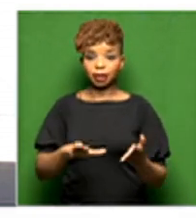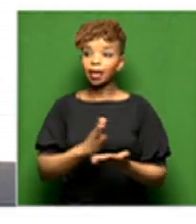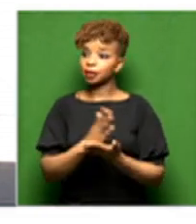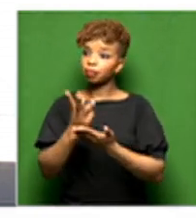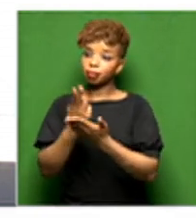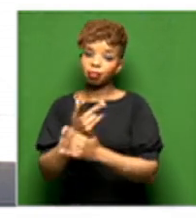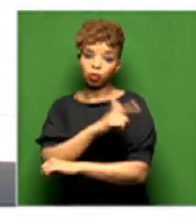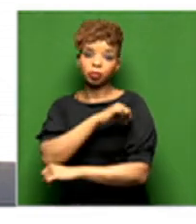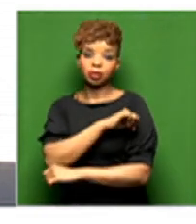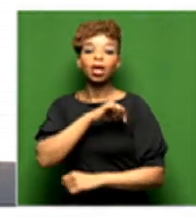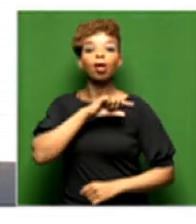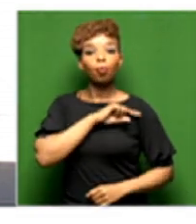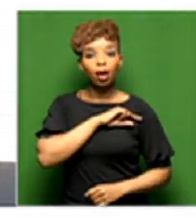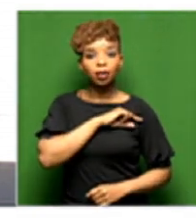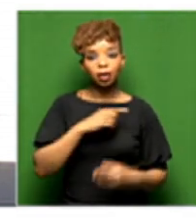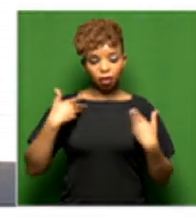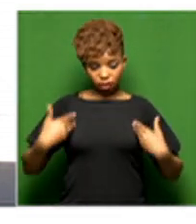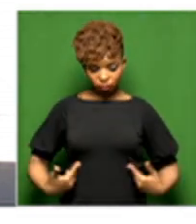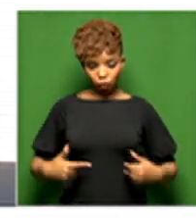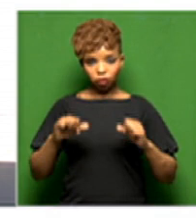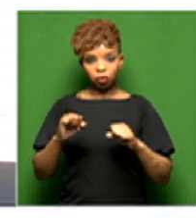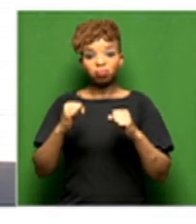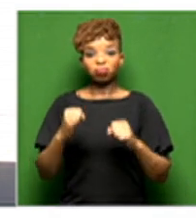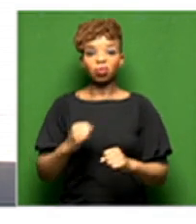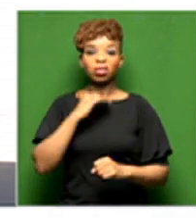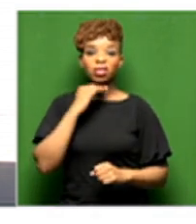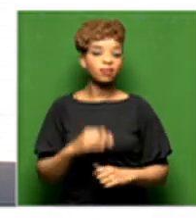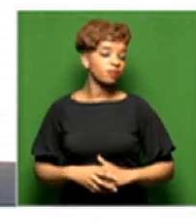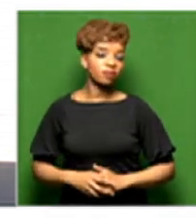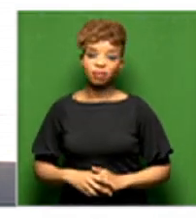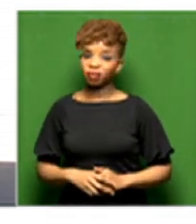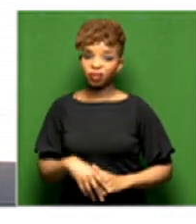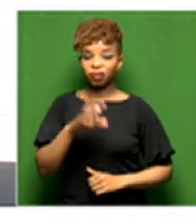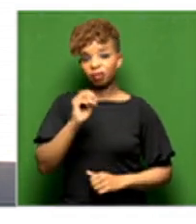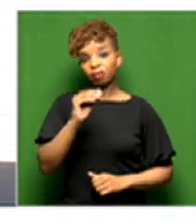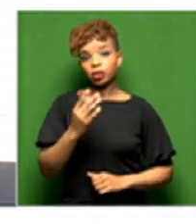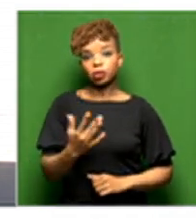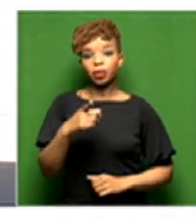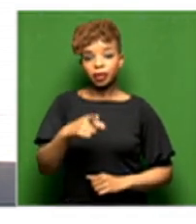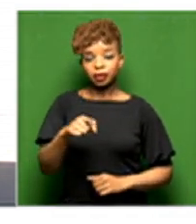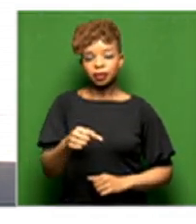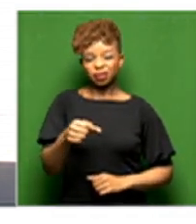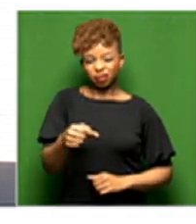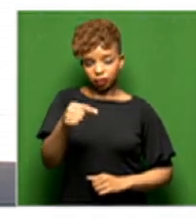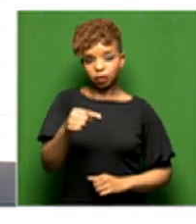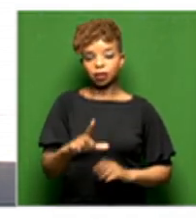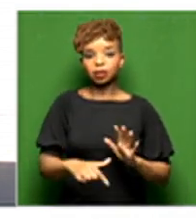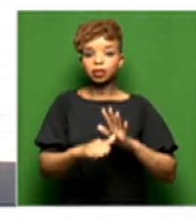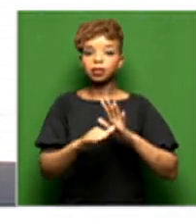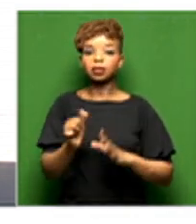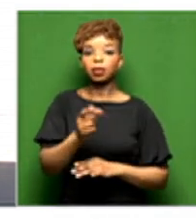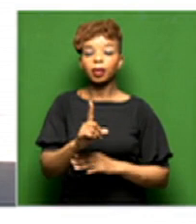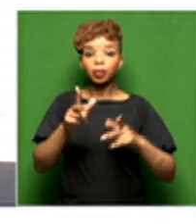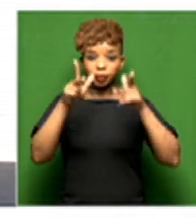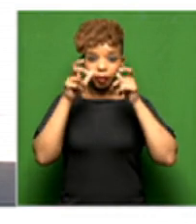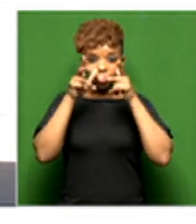because they have an immune system that's able to handle it. So, this is first and foremost. We hear, the